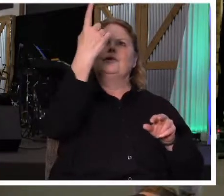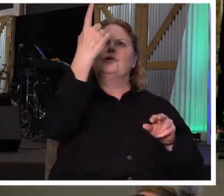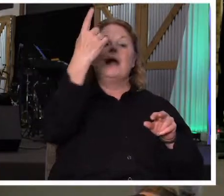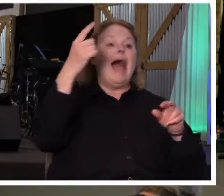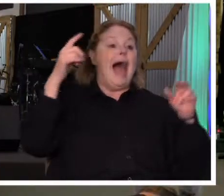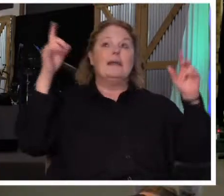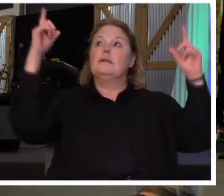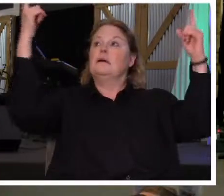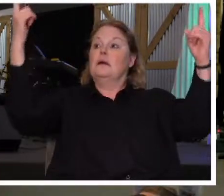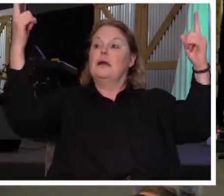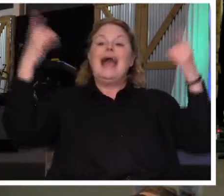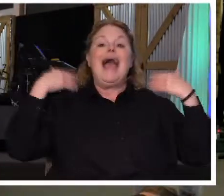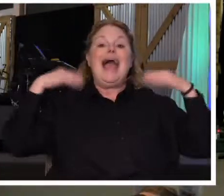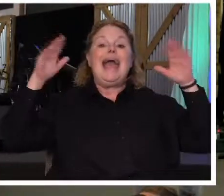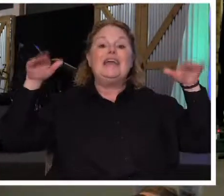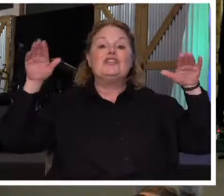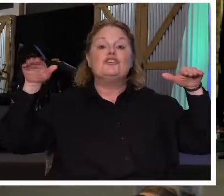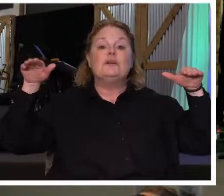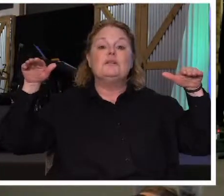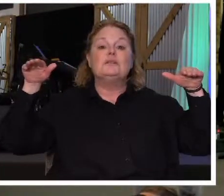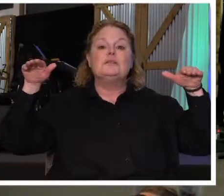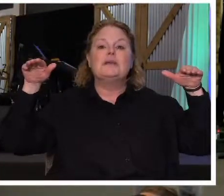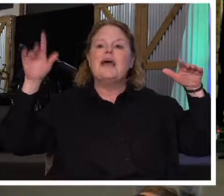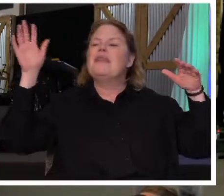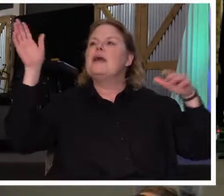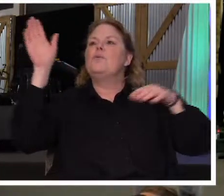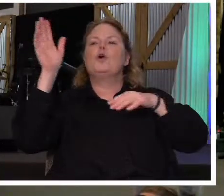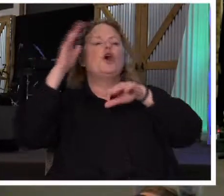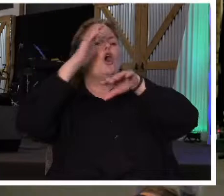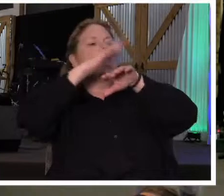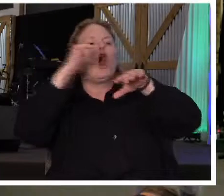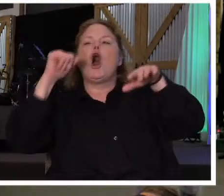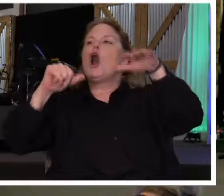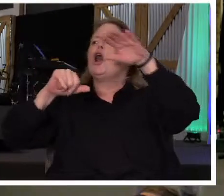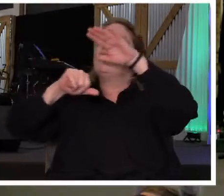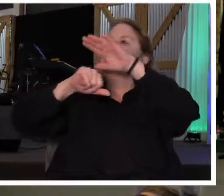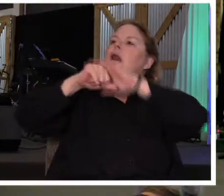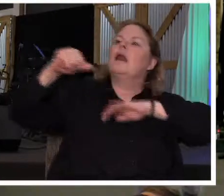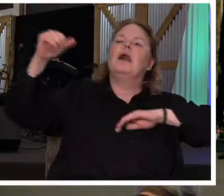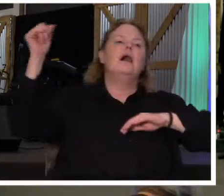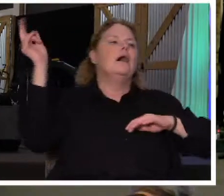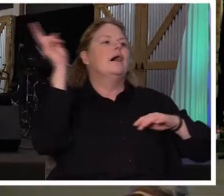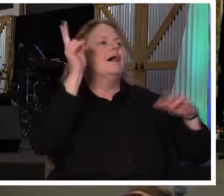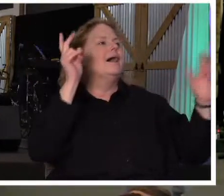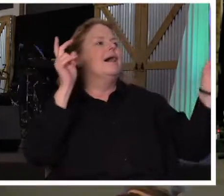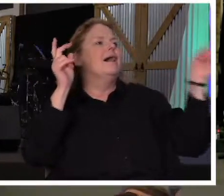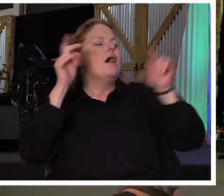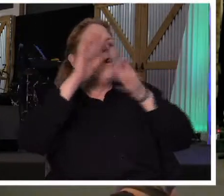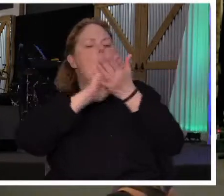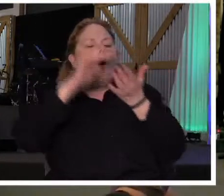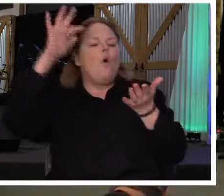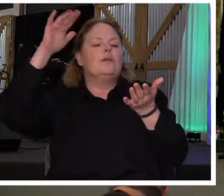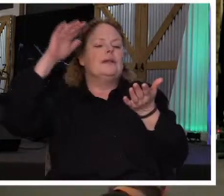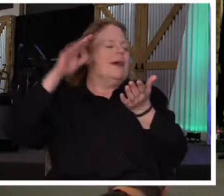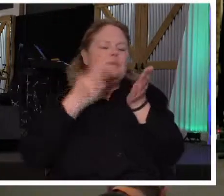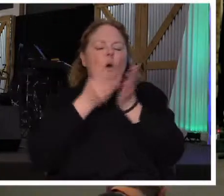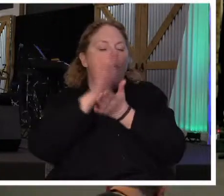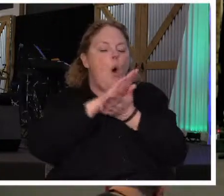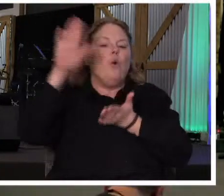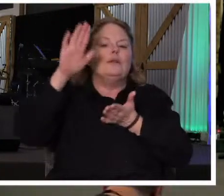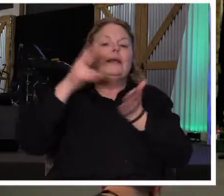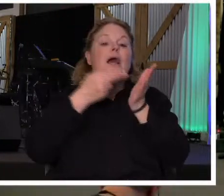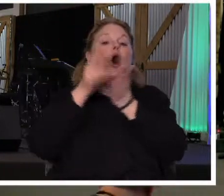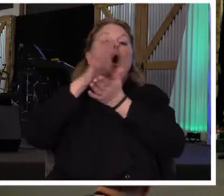one another, filling this room with their conversation. And they're saying, holy, holy, holy is the Lord Almighty. The